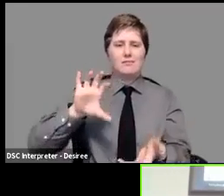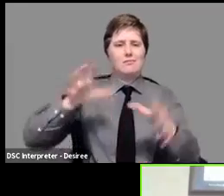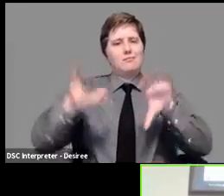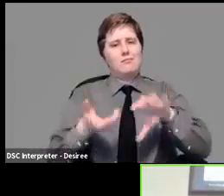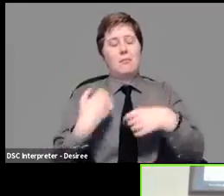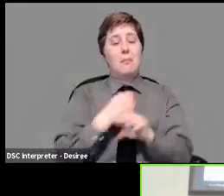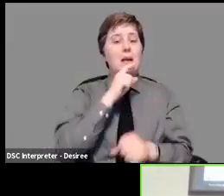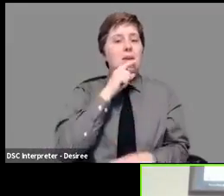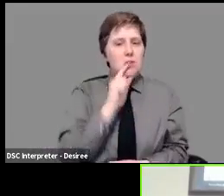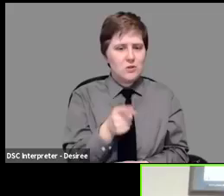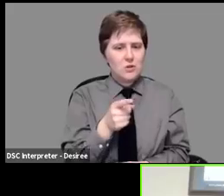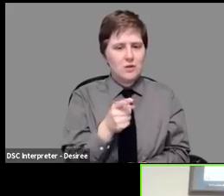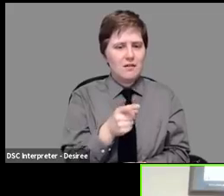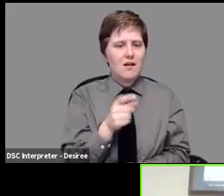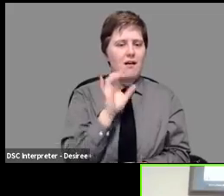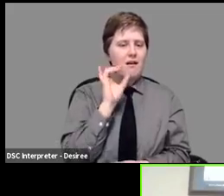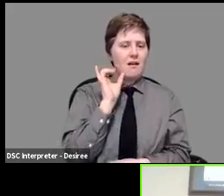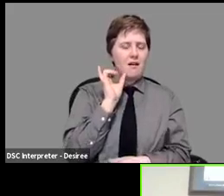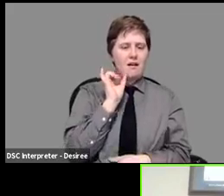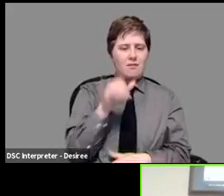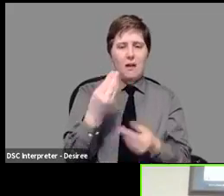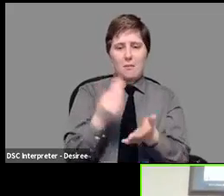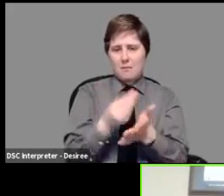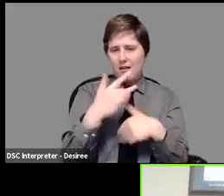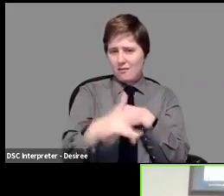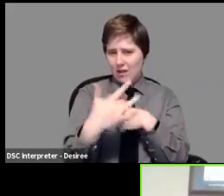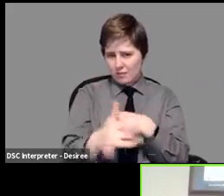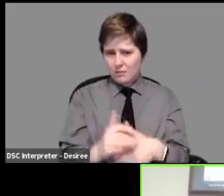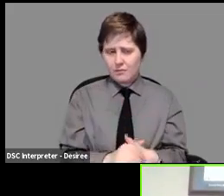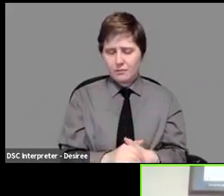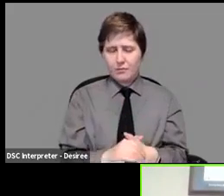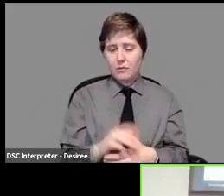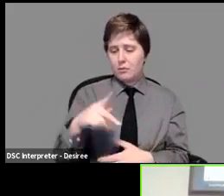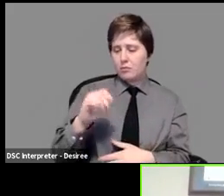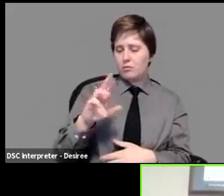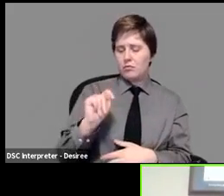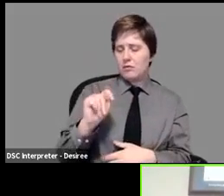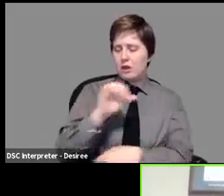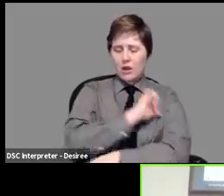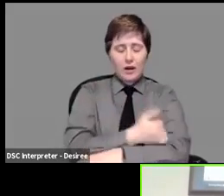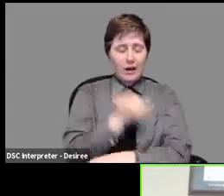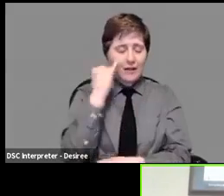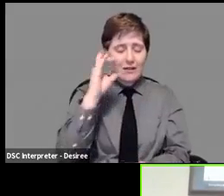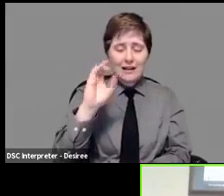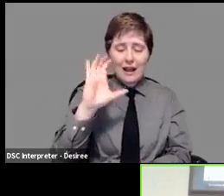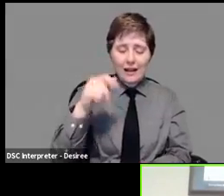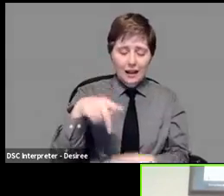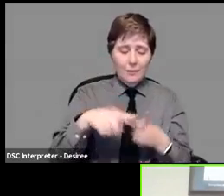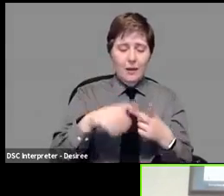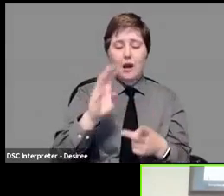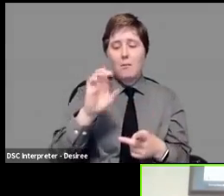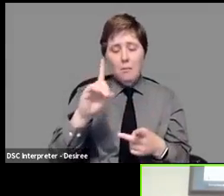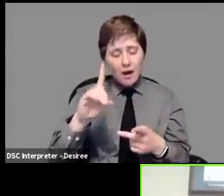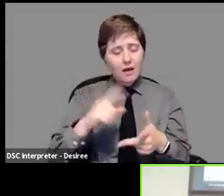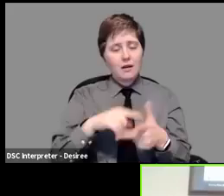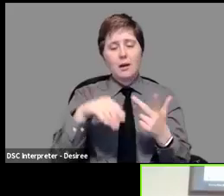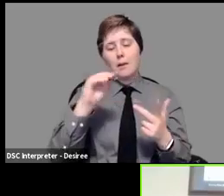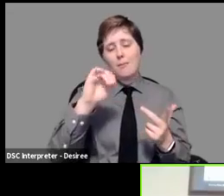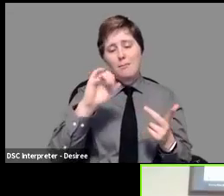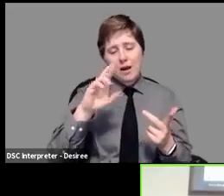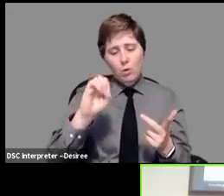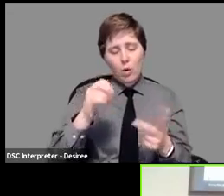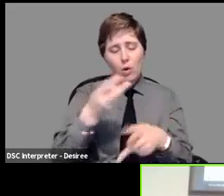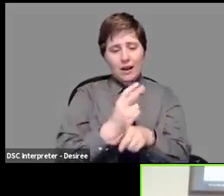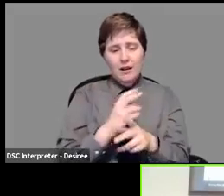making sure that liquidity is available. Port Authority, whether it's DCAP, whether it's municipal bond fund, whether it's microlending,